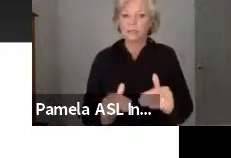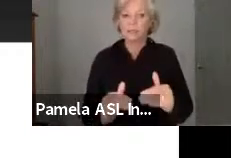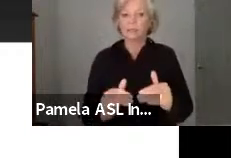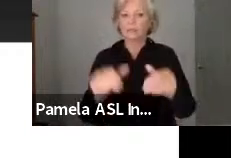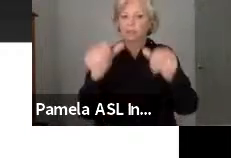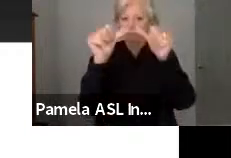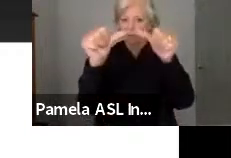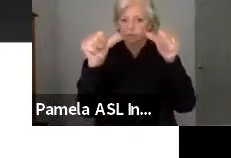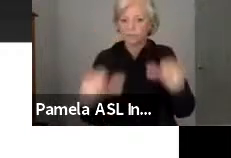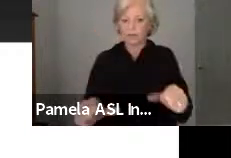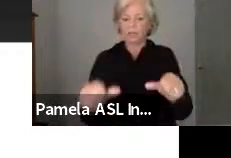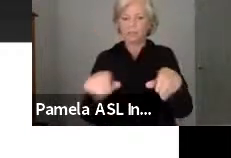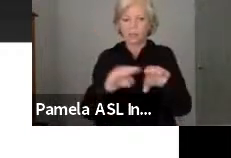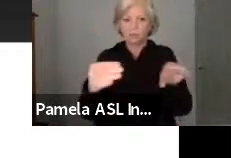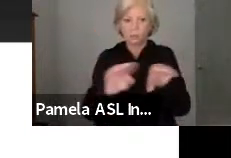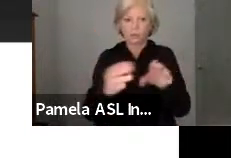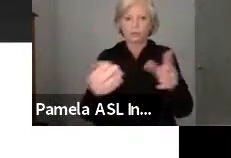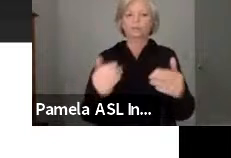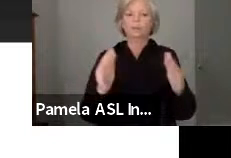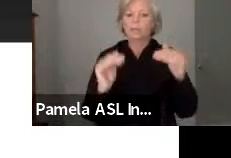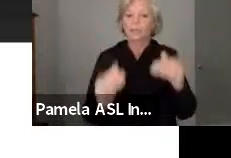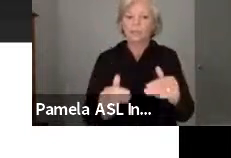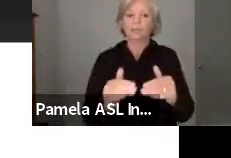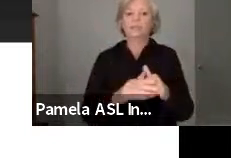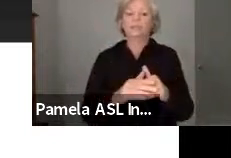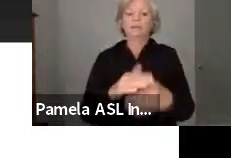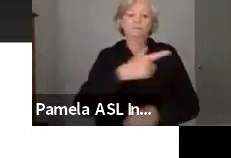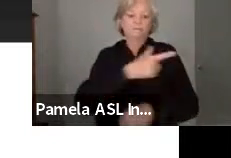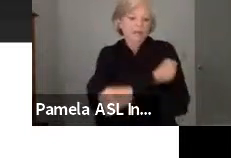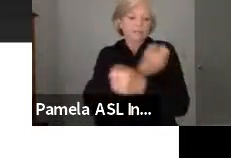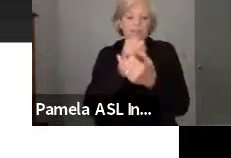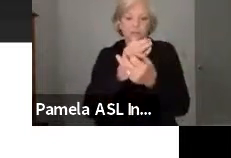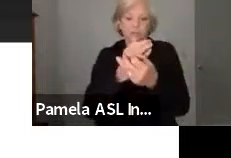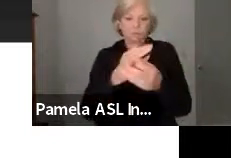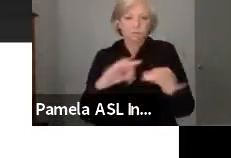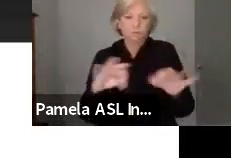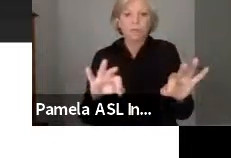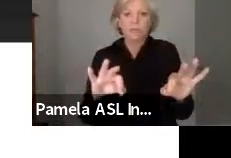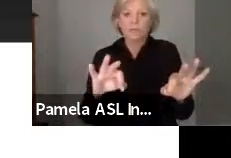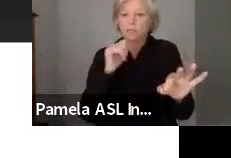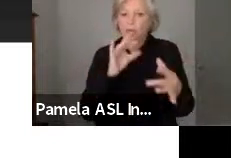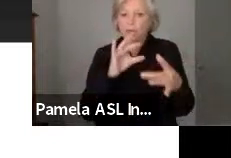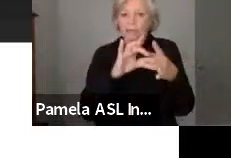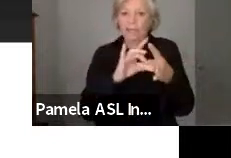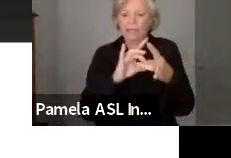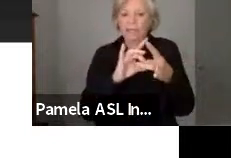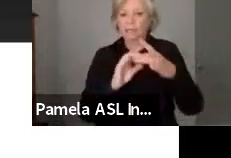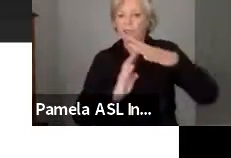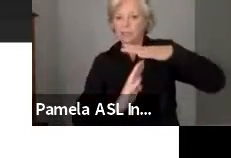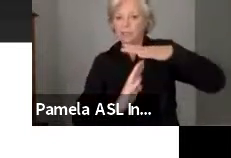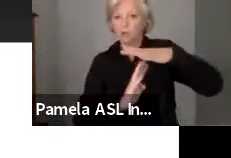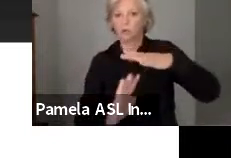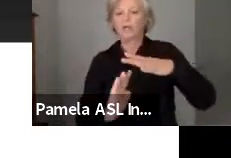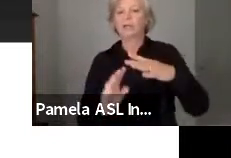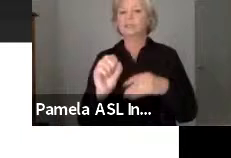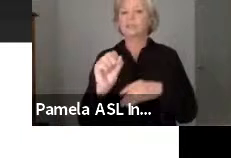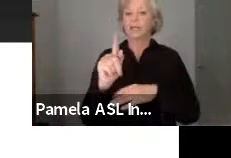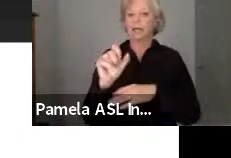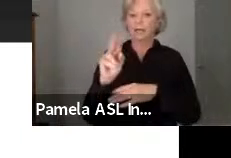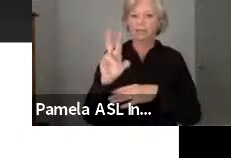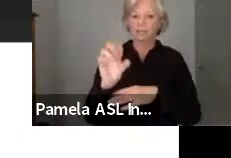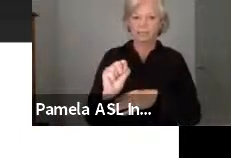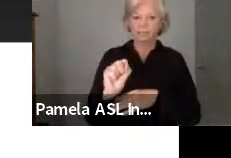are free and that they are not linked to immigration status, do door-to-door outreach for people who are